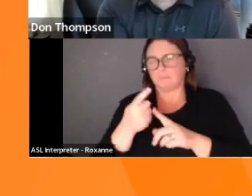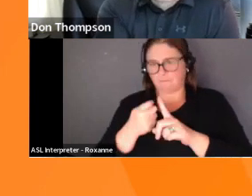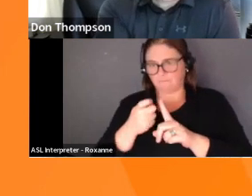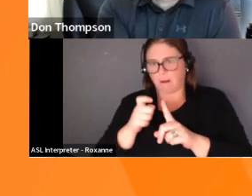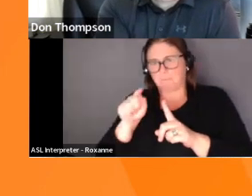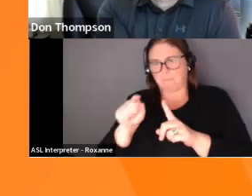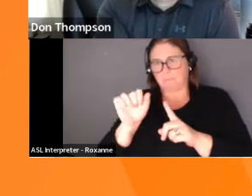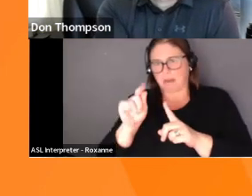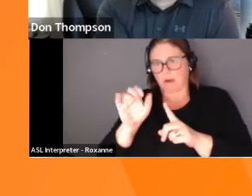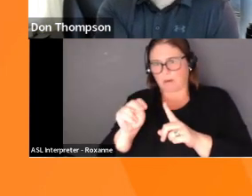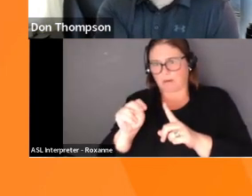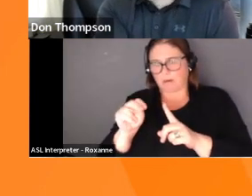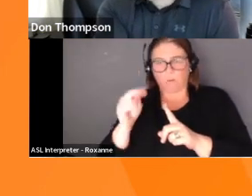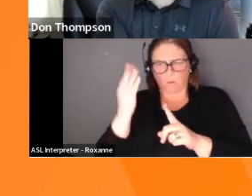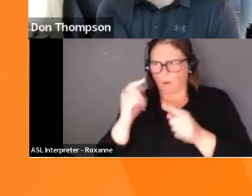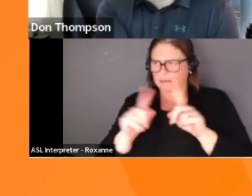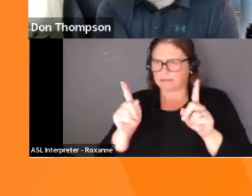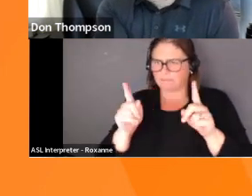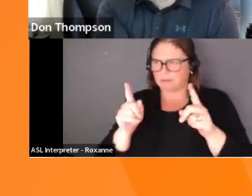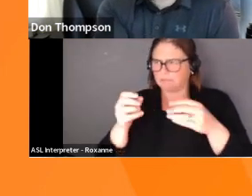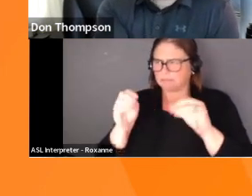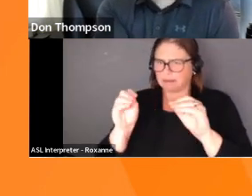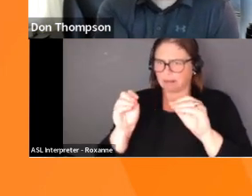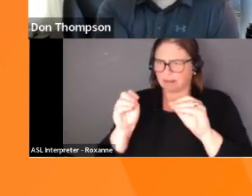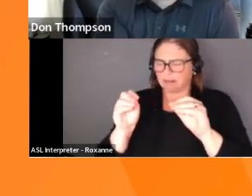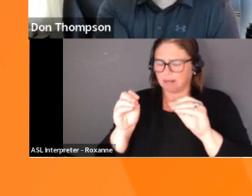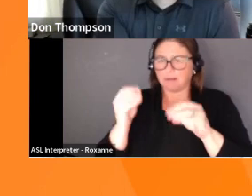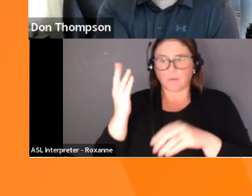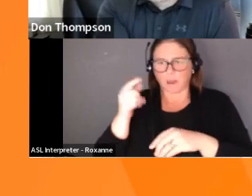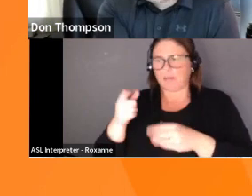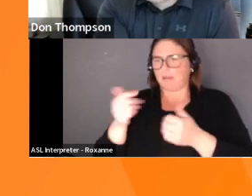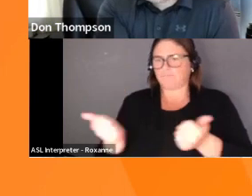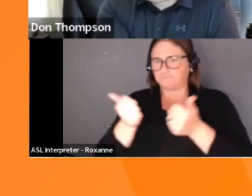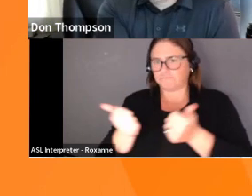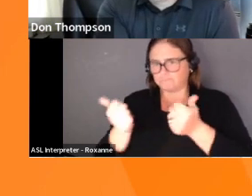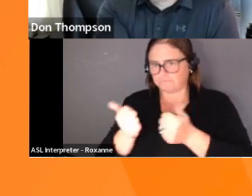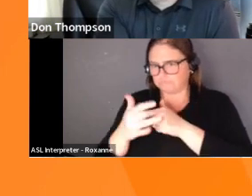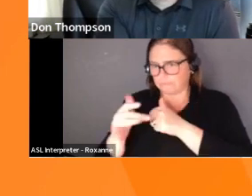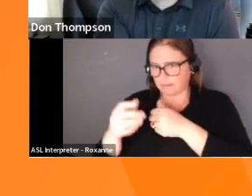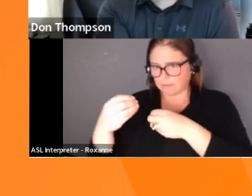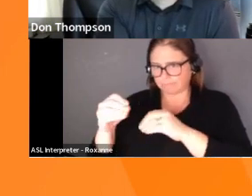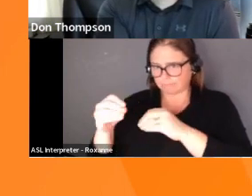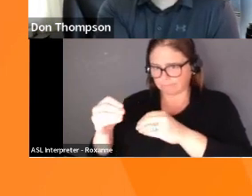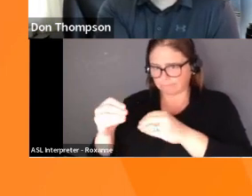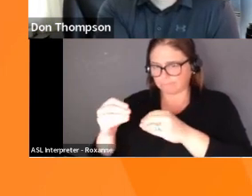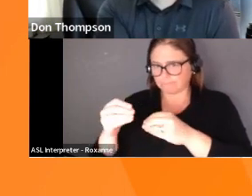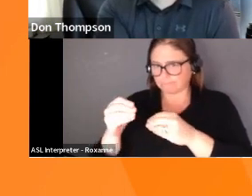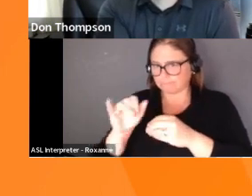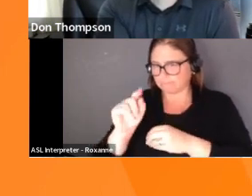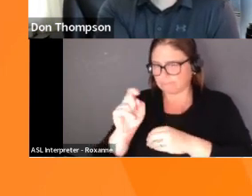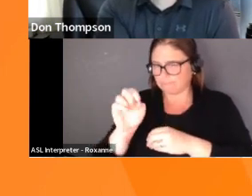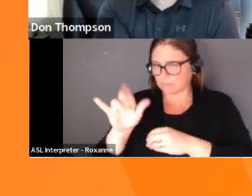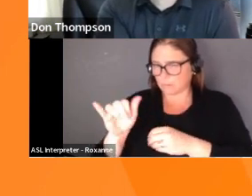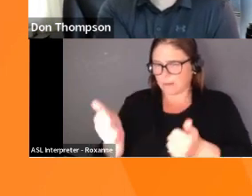most inventory. Okay, so Amazon wants to ship product. They're going to trust the person who has the most inventory for the